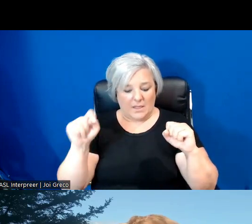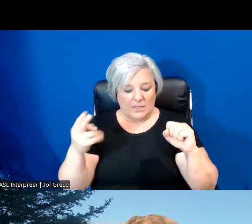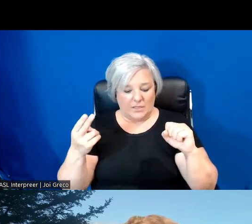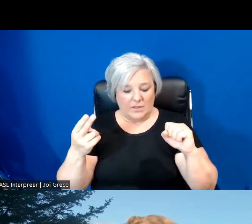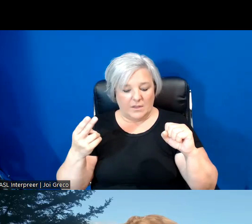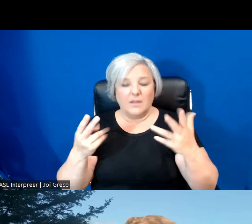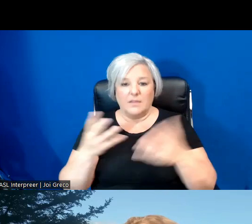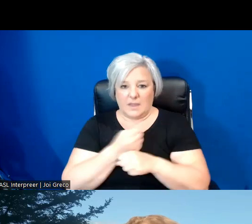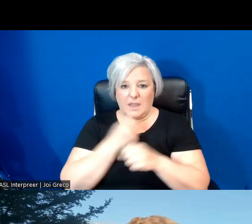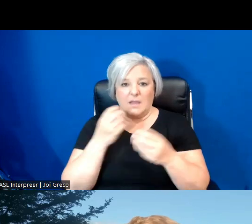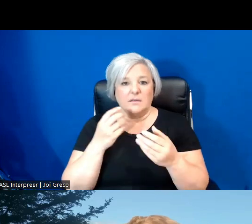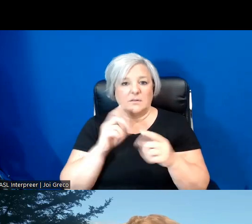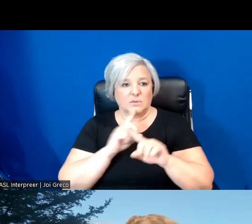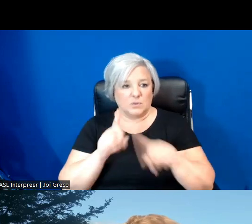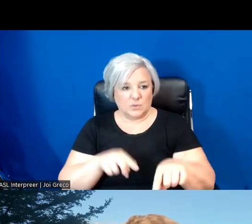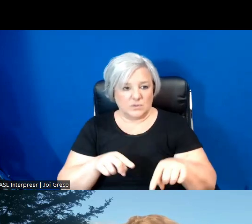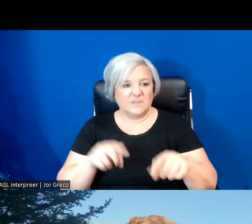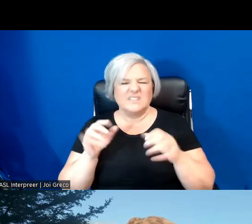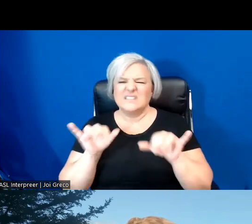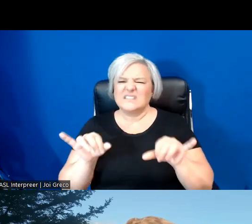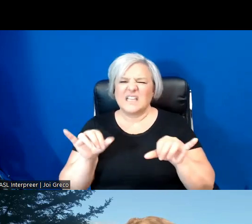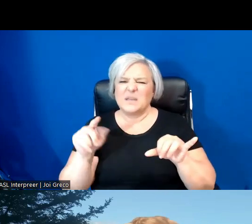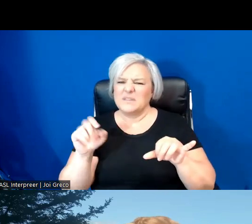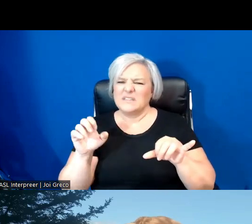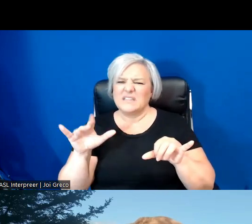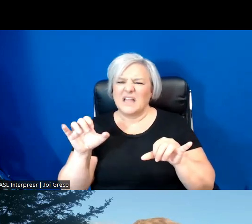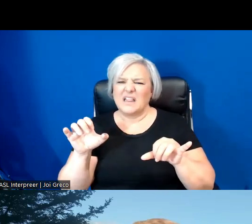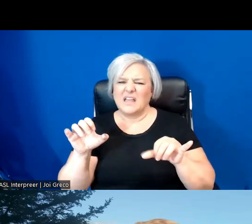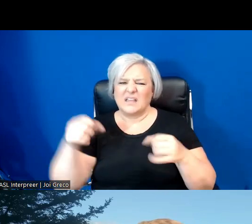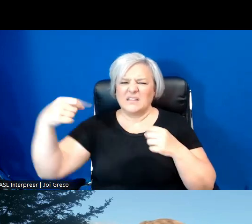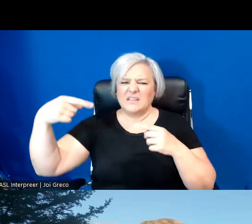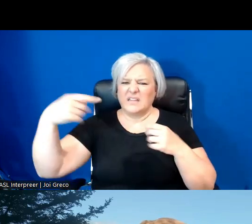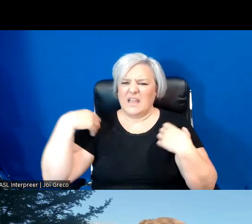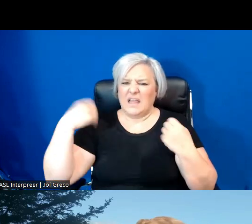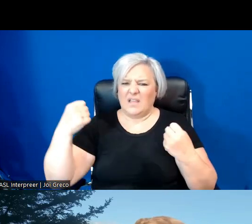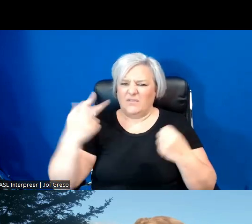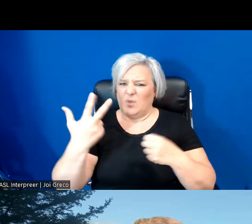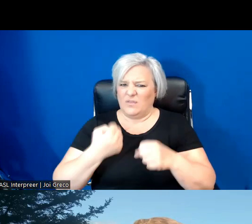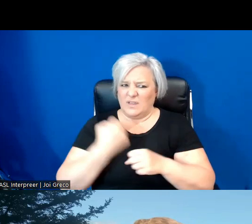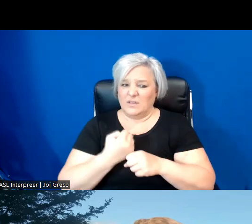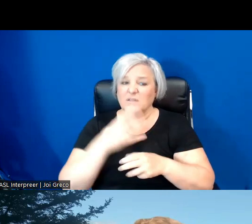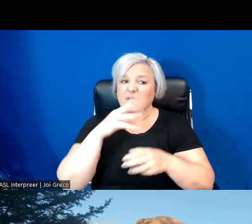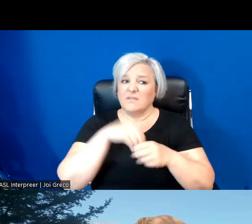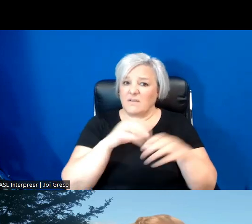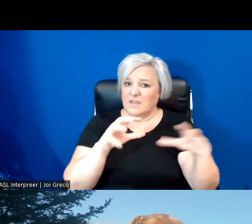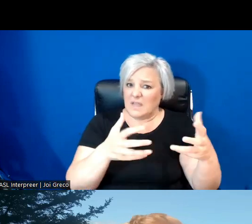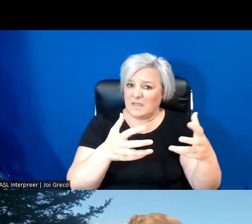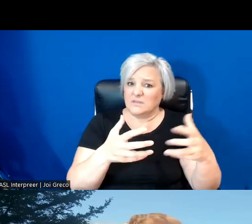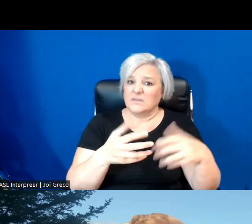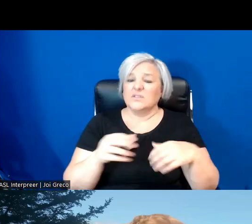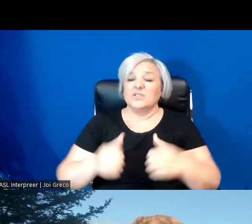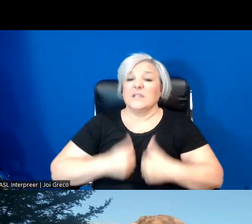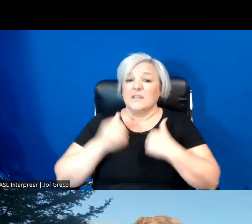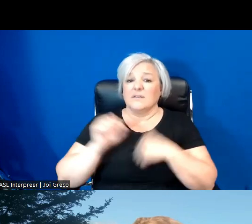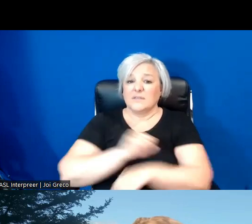solution to this. They've had the same telehealth worker for 3 years. She's doing classes virtually. She lives in St.